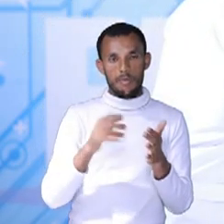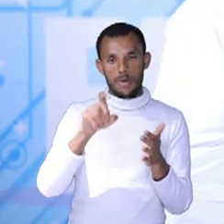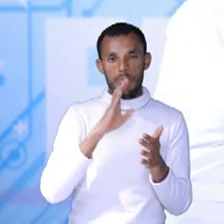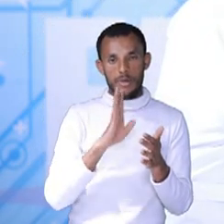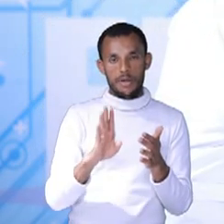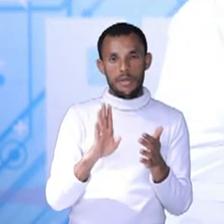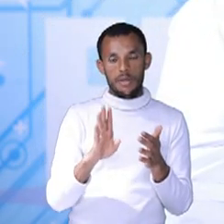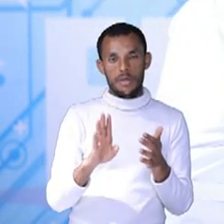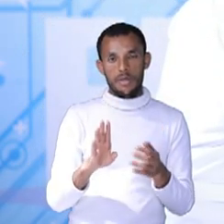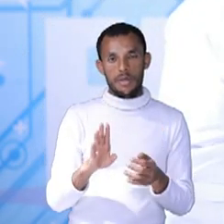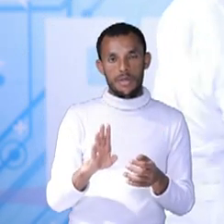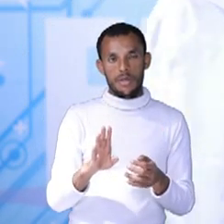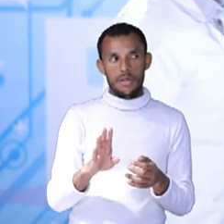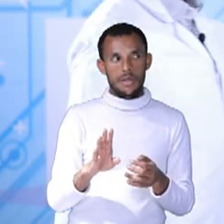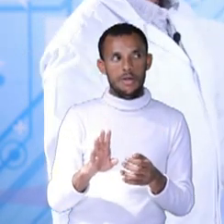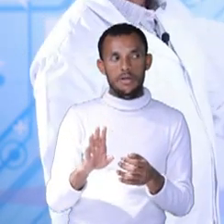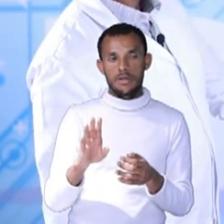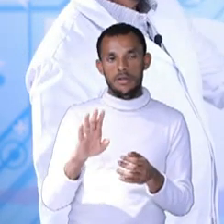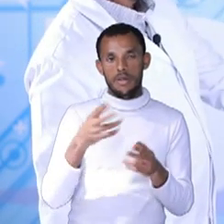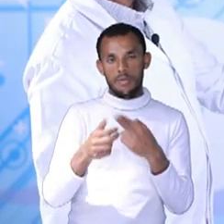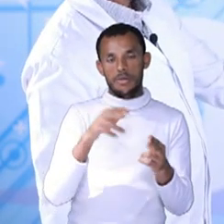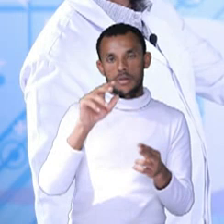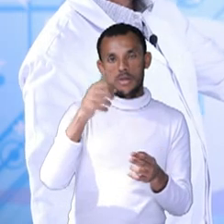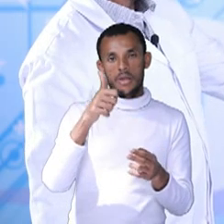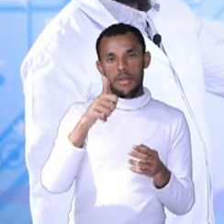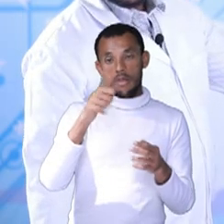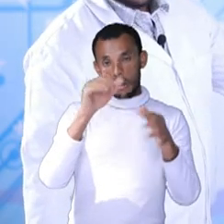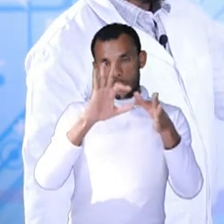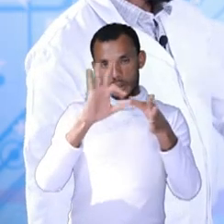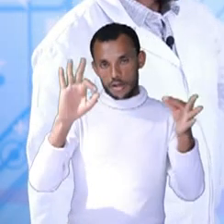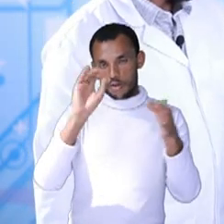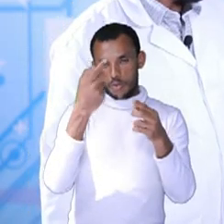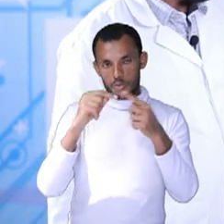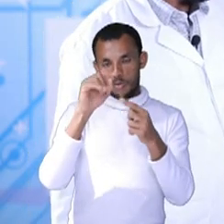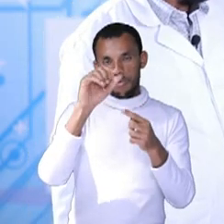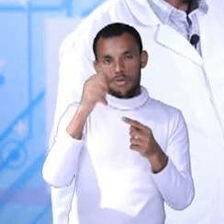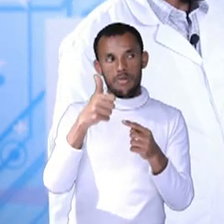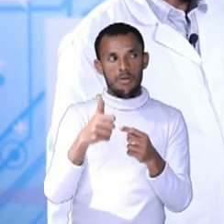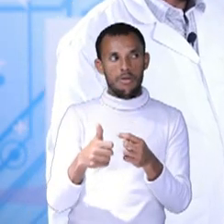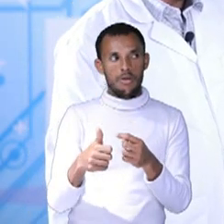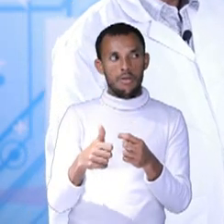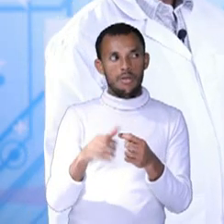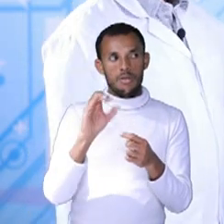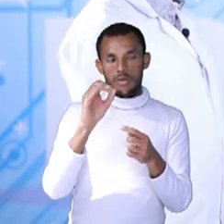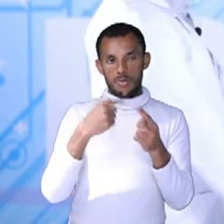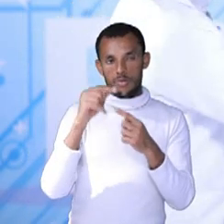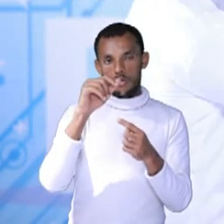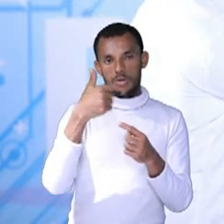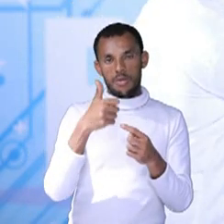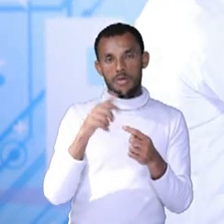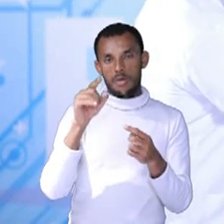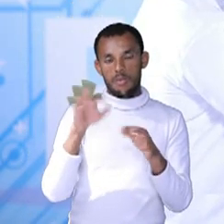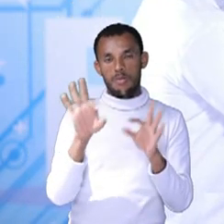this, 10. This is the object moved from 0 to 10. So this must be 10 from 0 to 10.